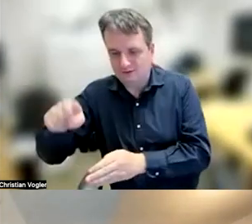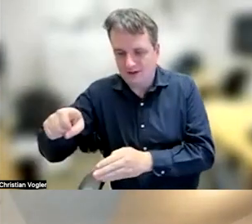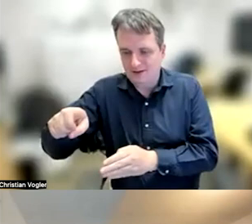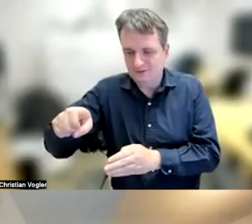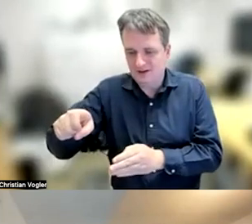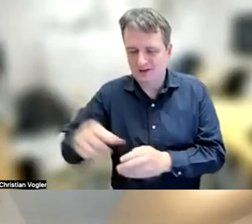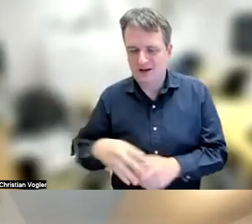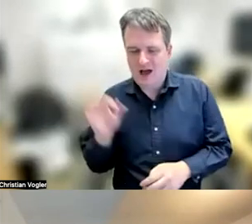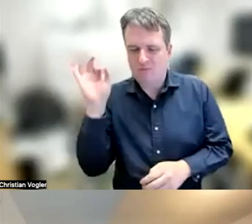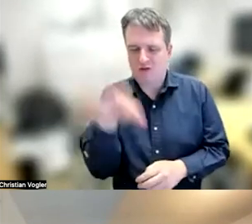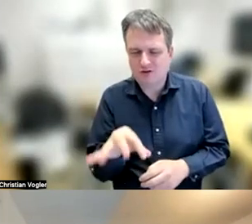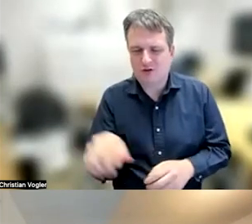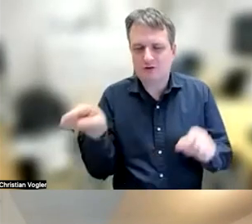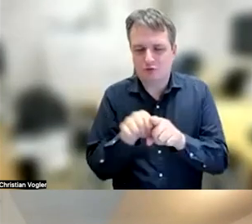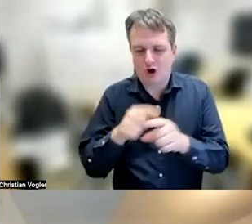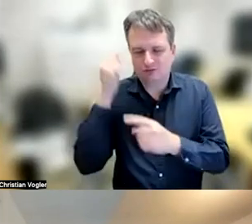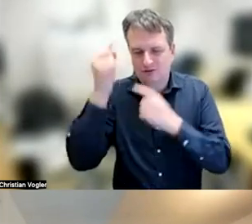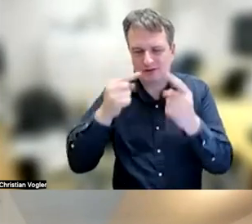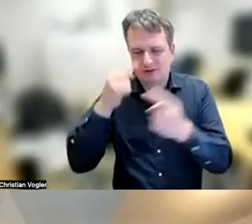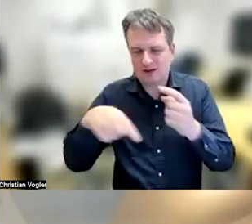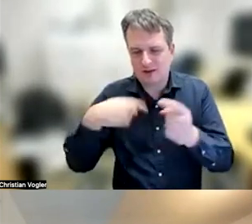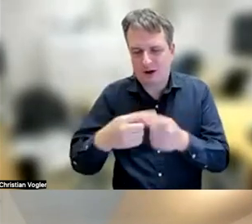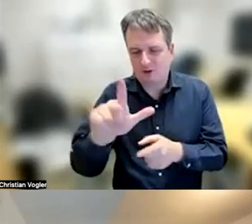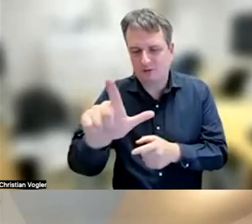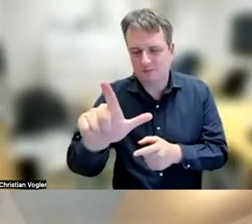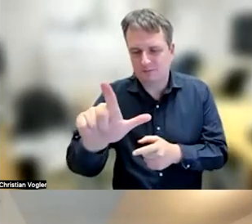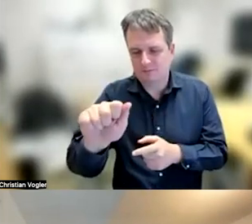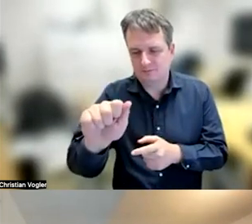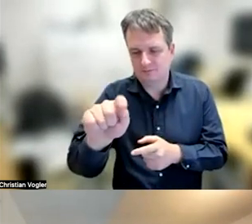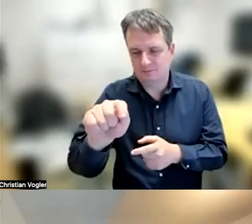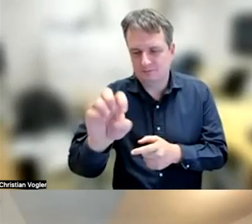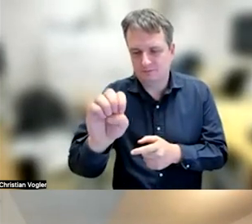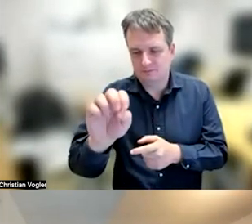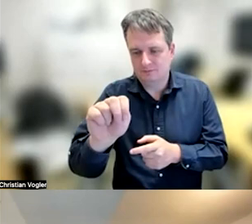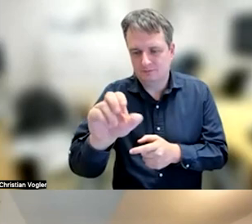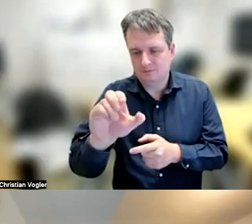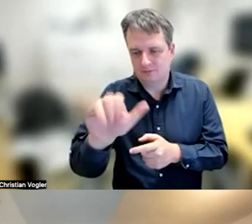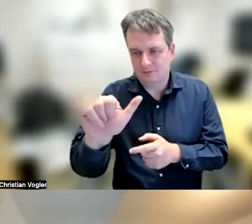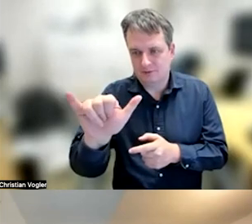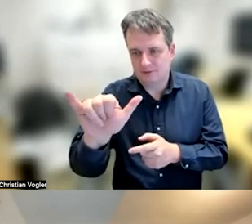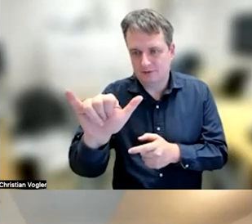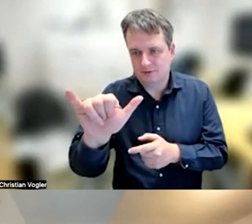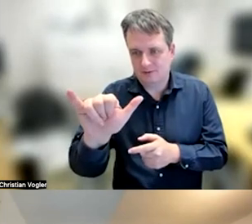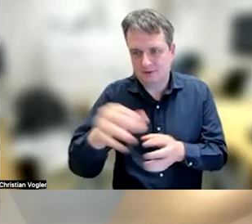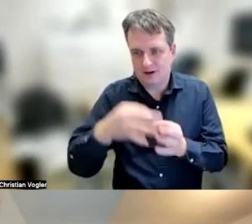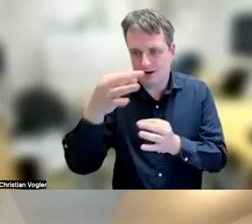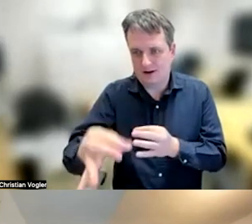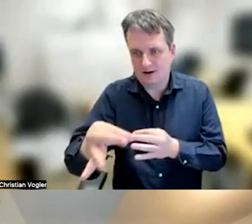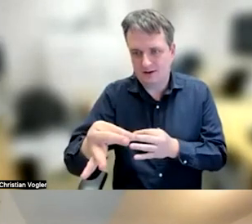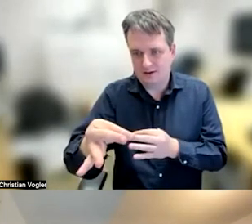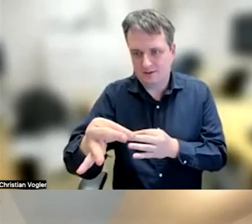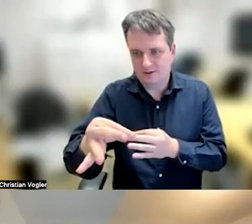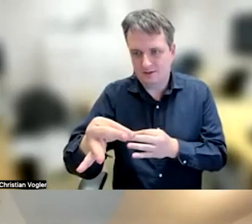translation for the user's needs, I also wanted to throw in about thinking about